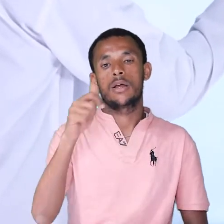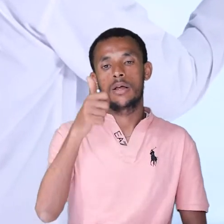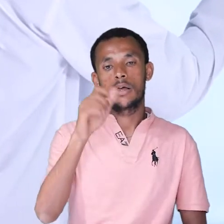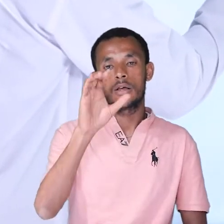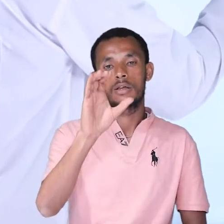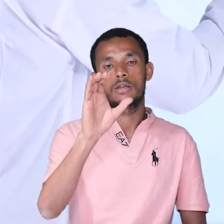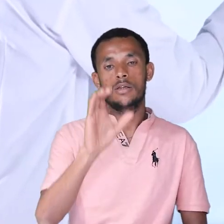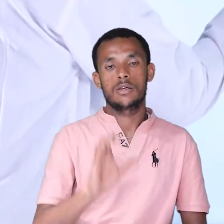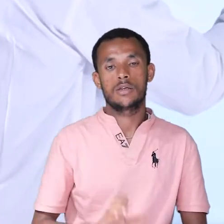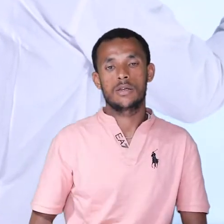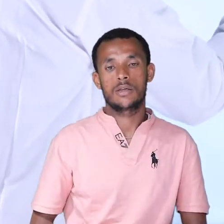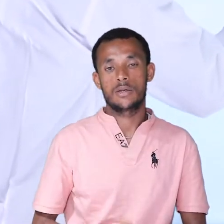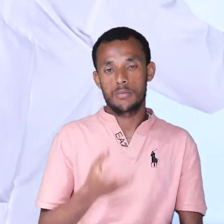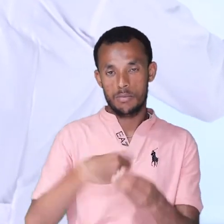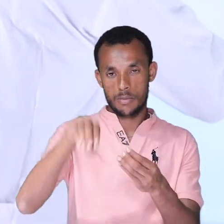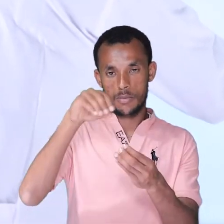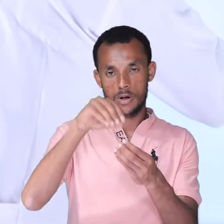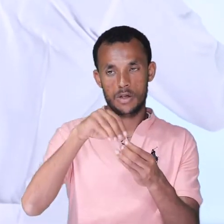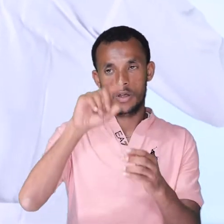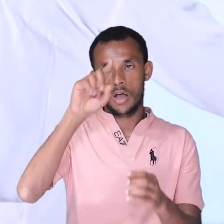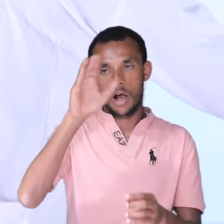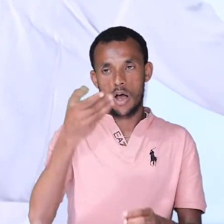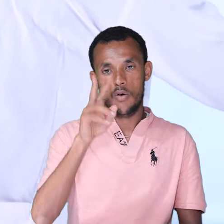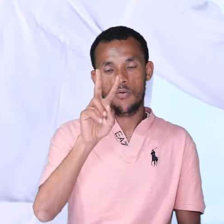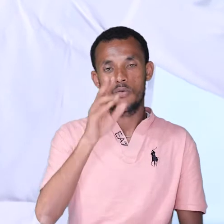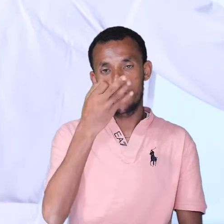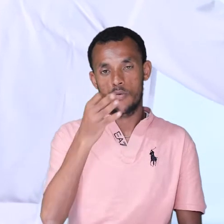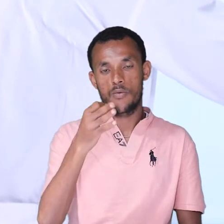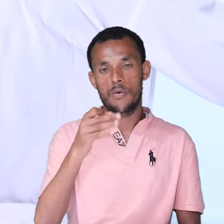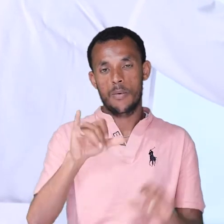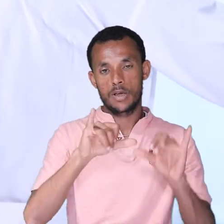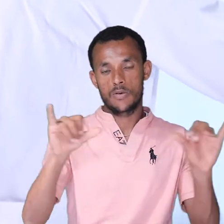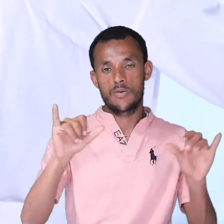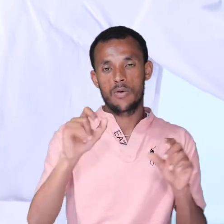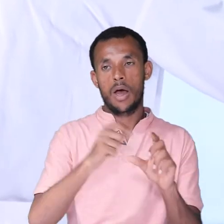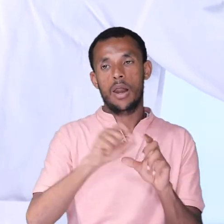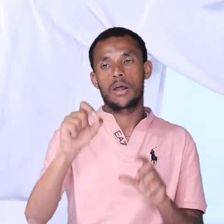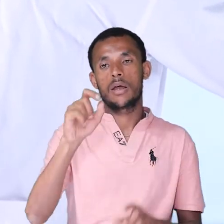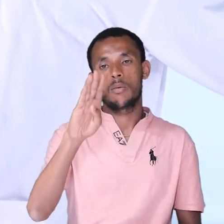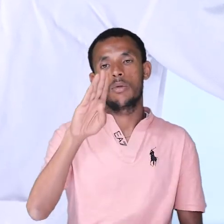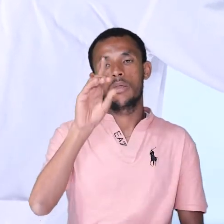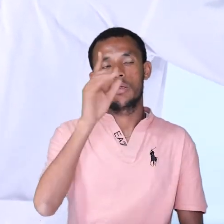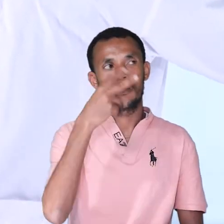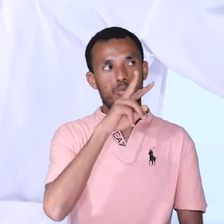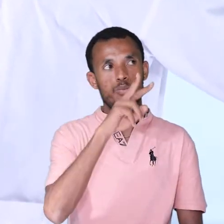AC plus with half of measures of arc BD.